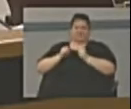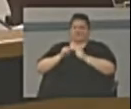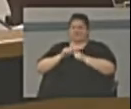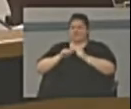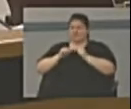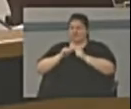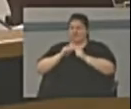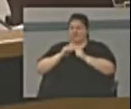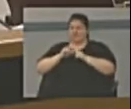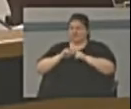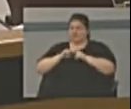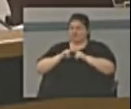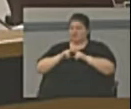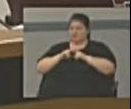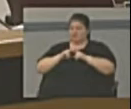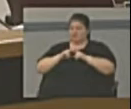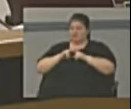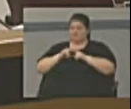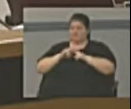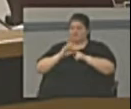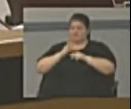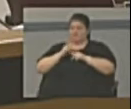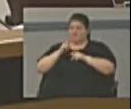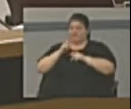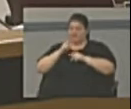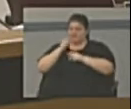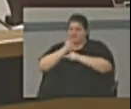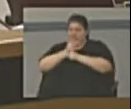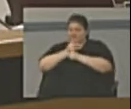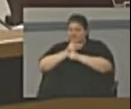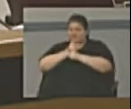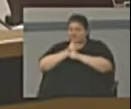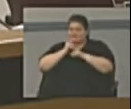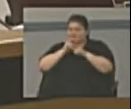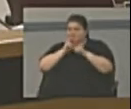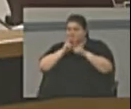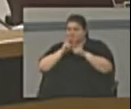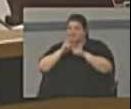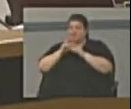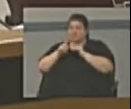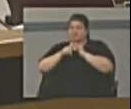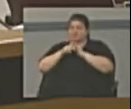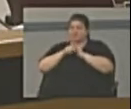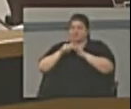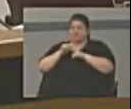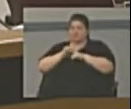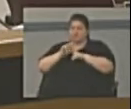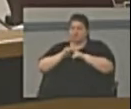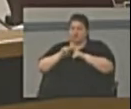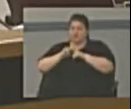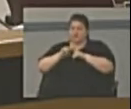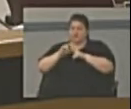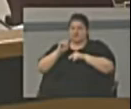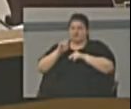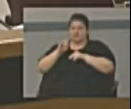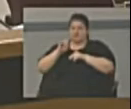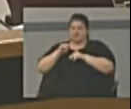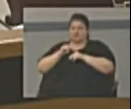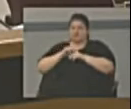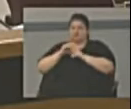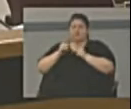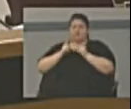station. And we need to maintain the visibility of that train station. We appreciate the suggestion